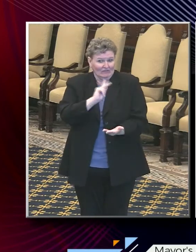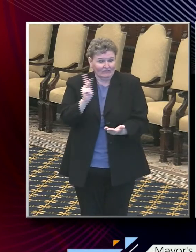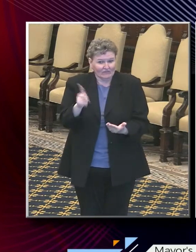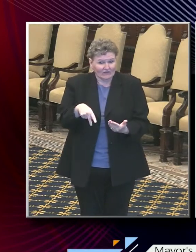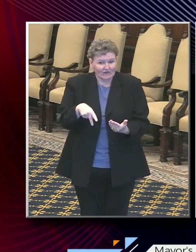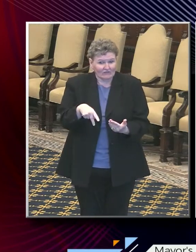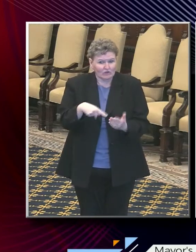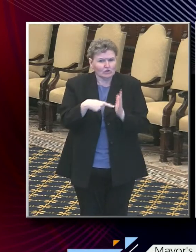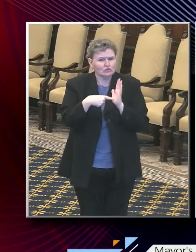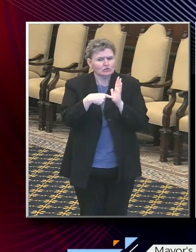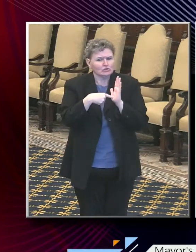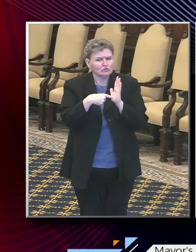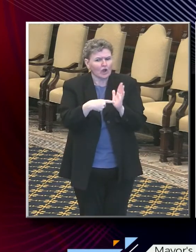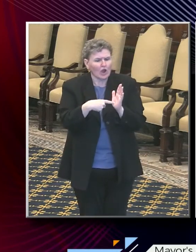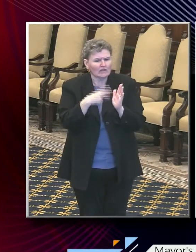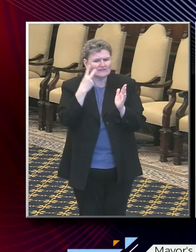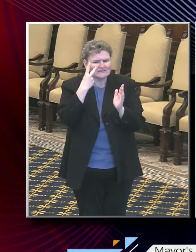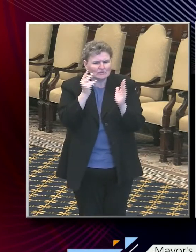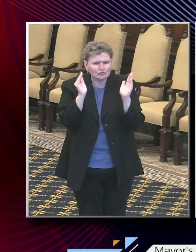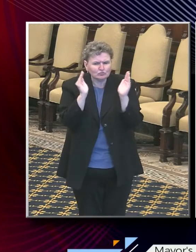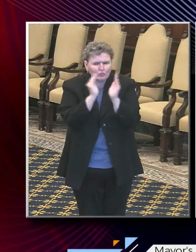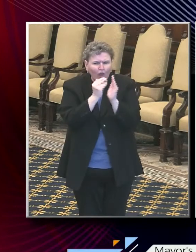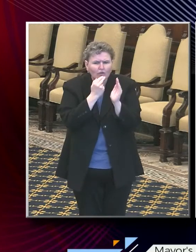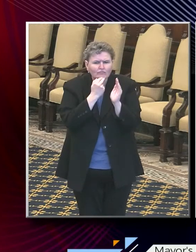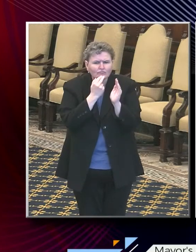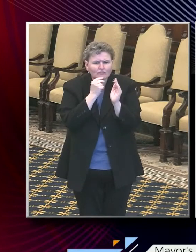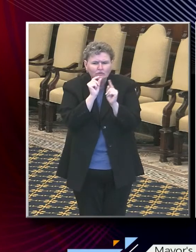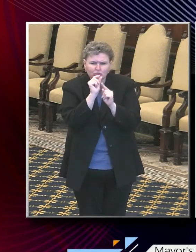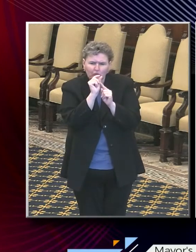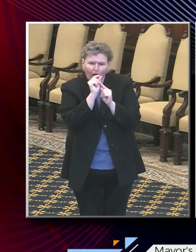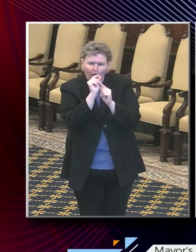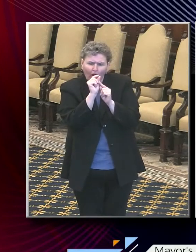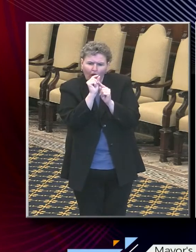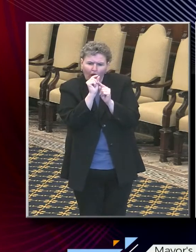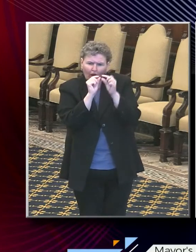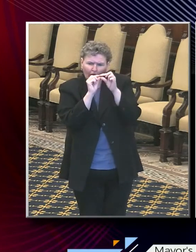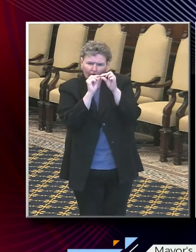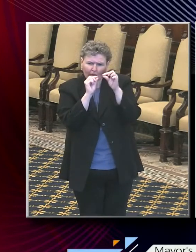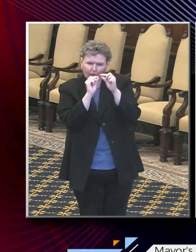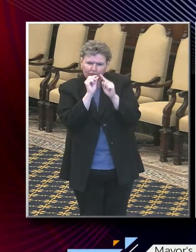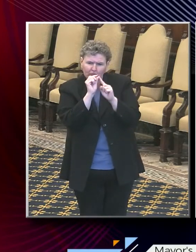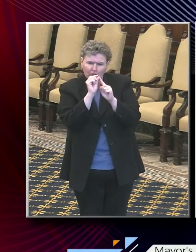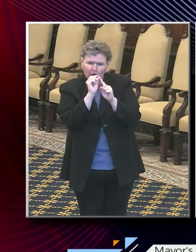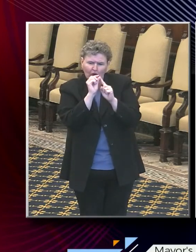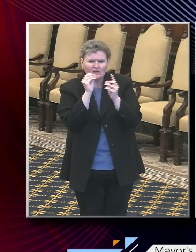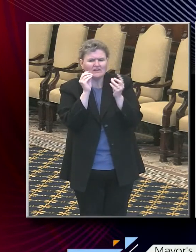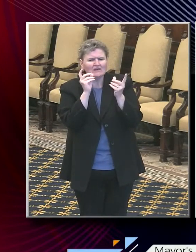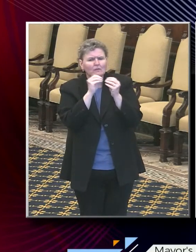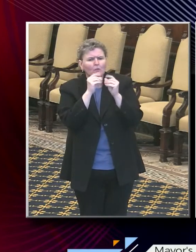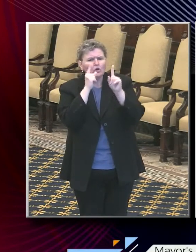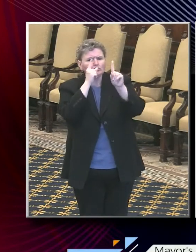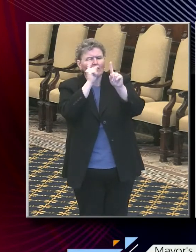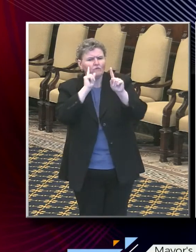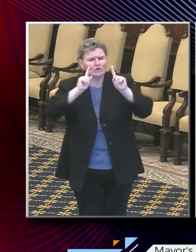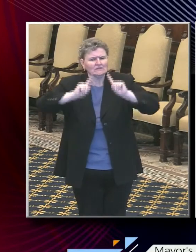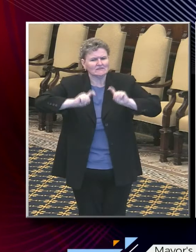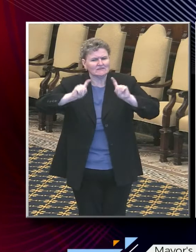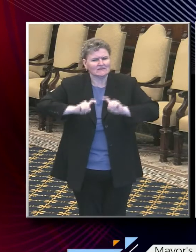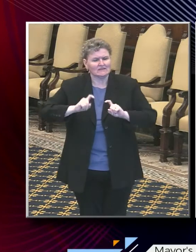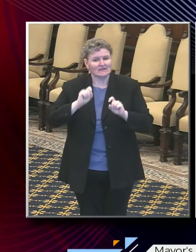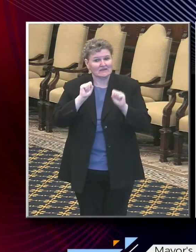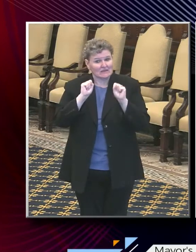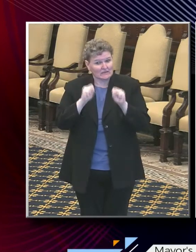contactos. Pronto les ofreceremos mayor información al respecto. Y aún hay muchos casos como para realizar actividades normales, pero